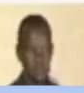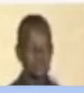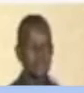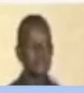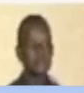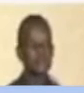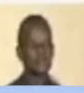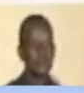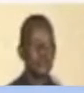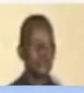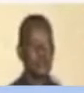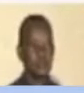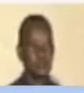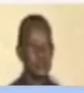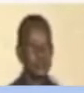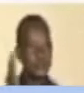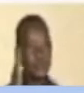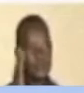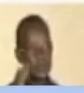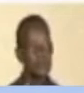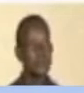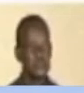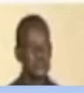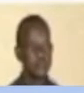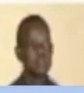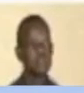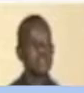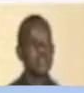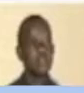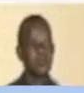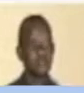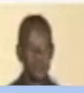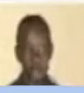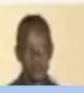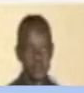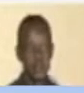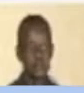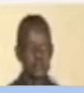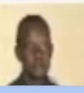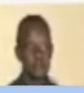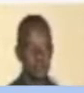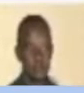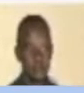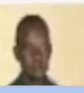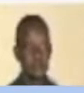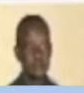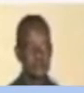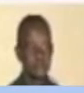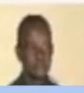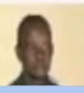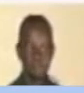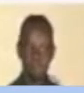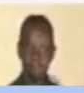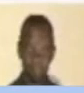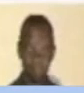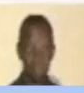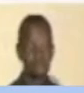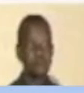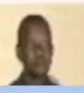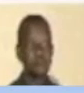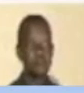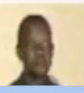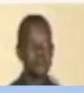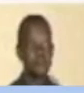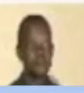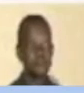to acknowledge that 2020 has been a very difficult year for all of us,